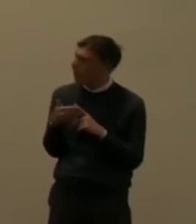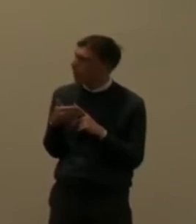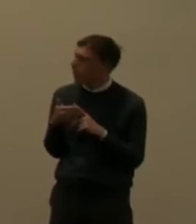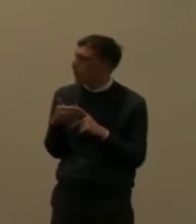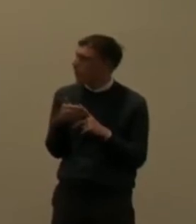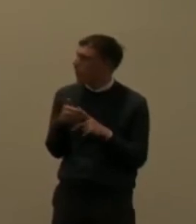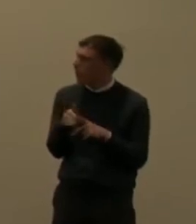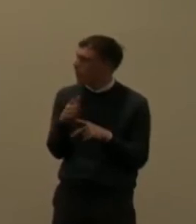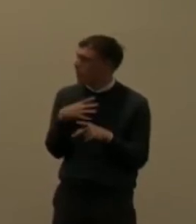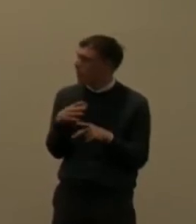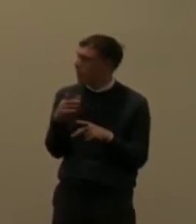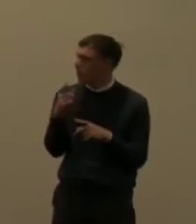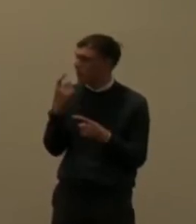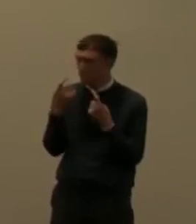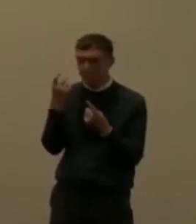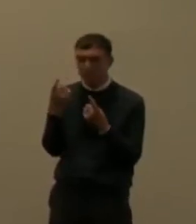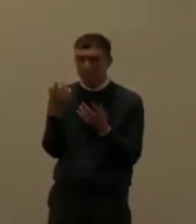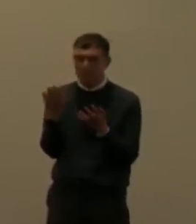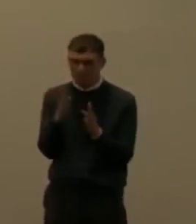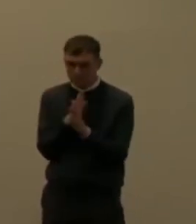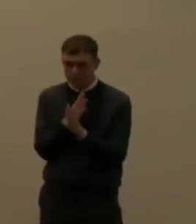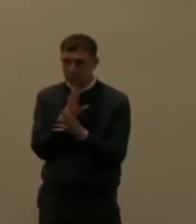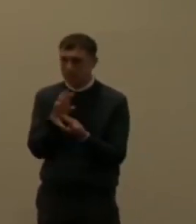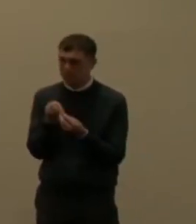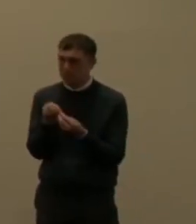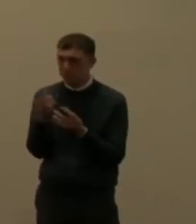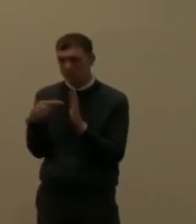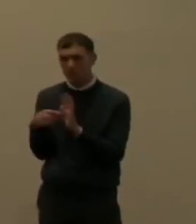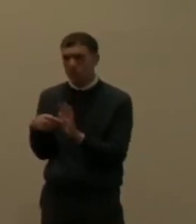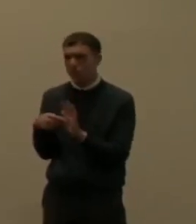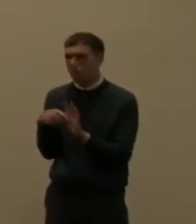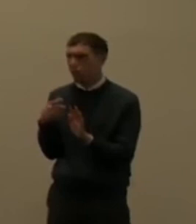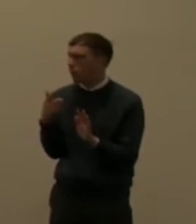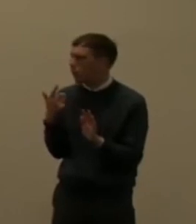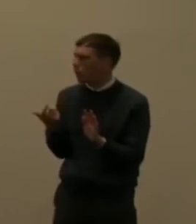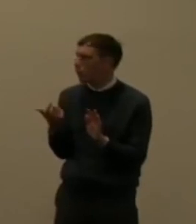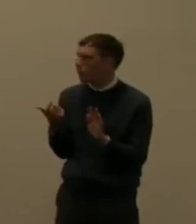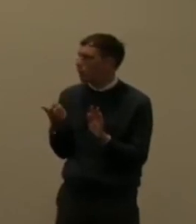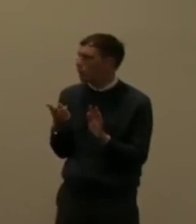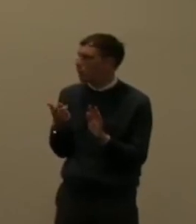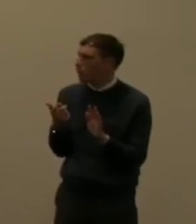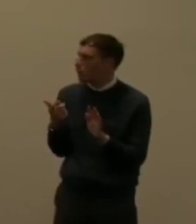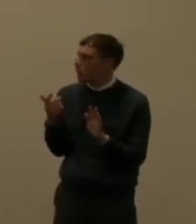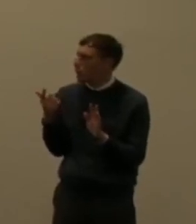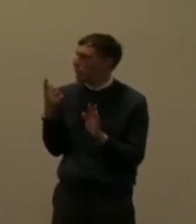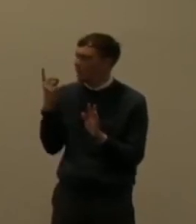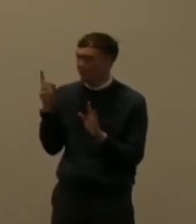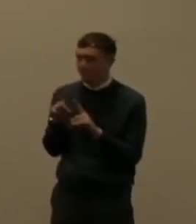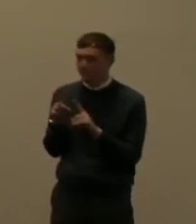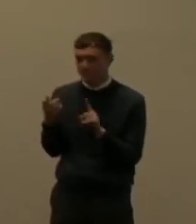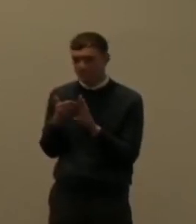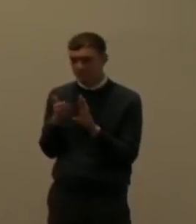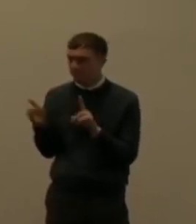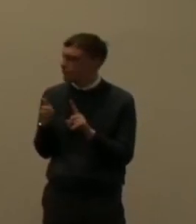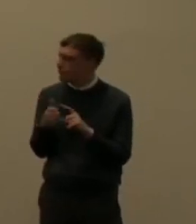an application ID, an application secret, and so on. But for the sake of the demo, it's because it's a bit outside of the